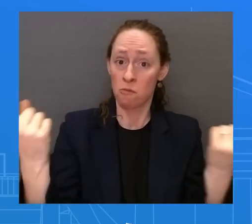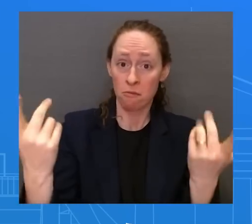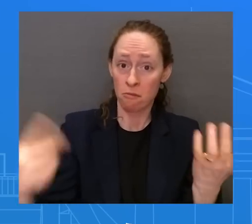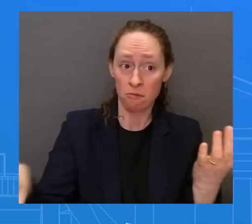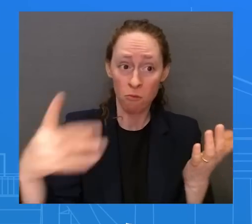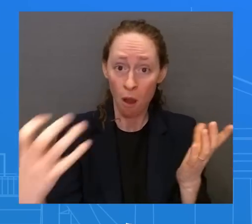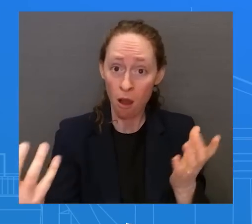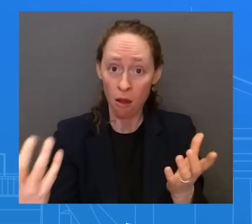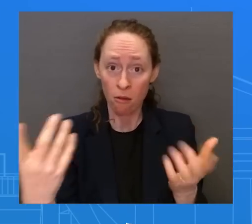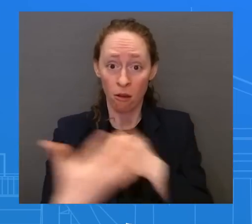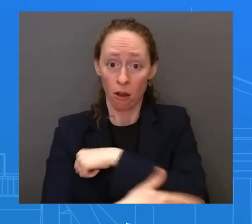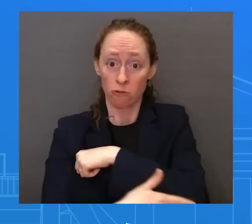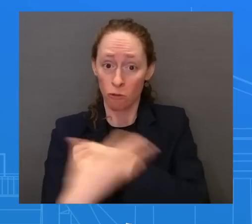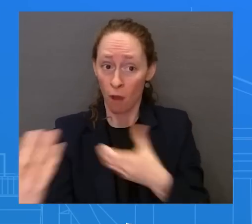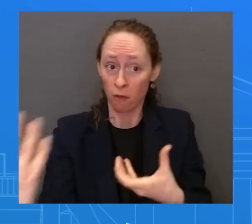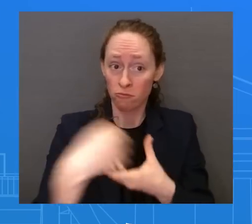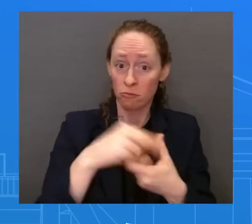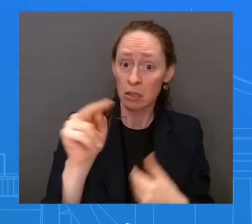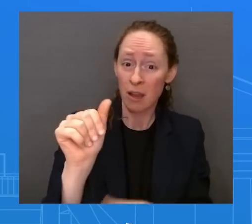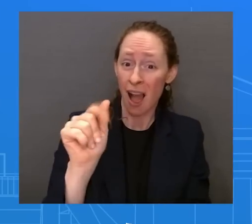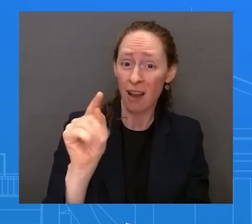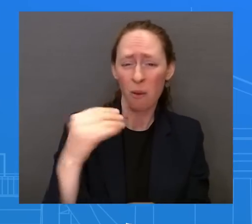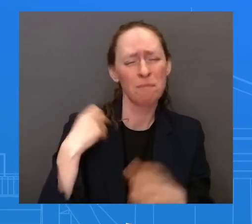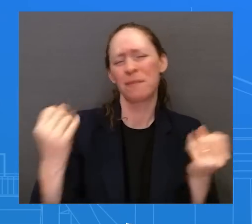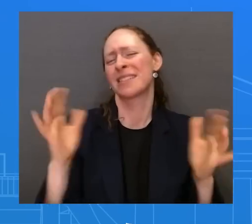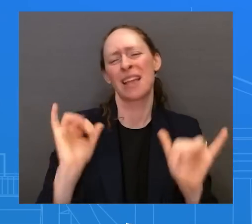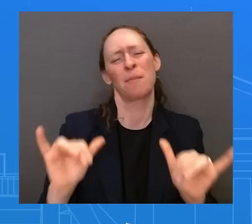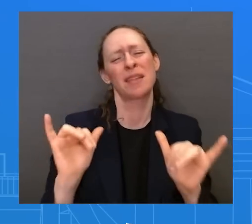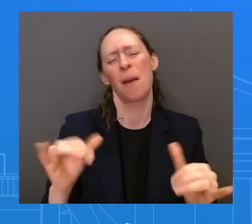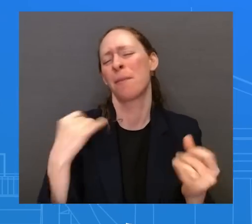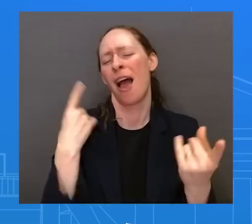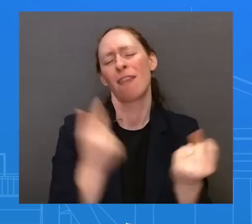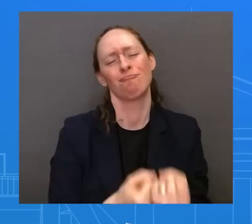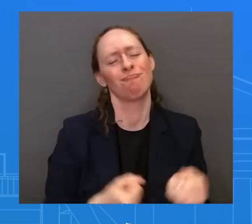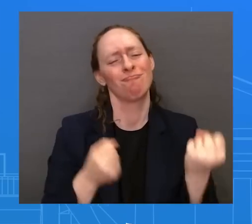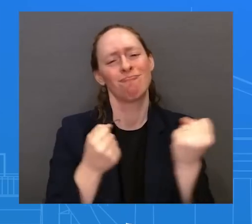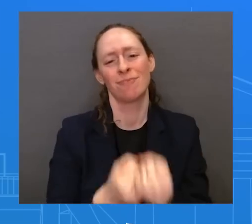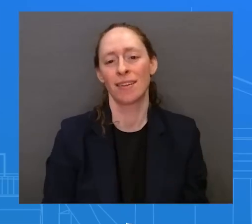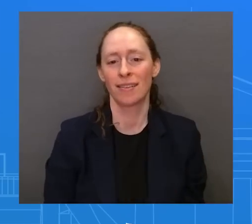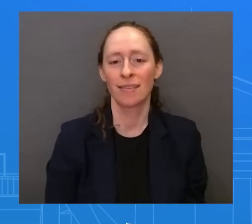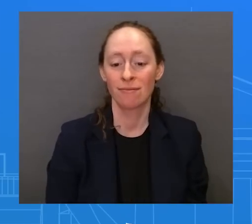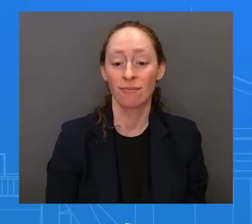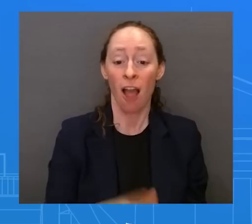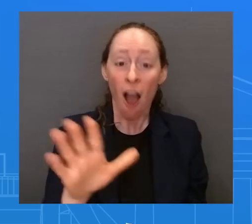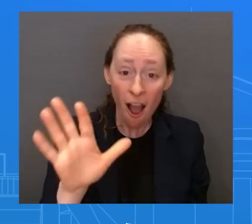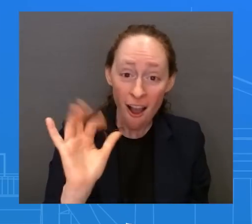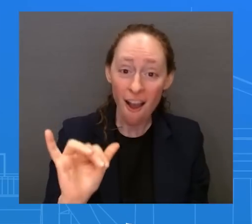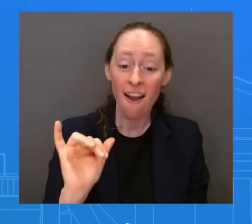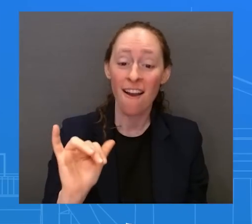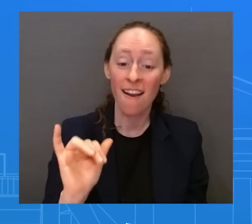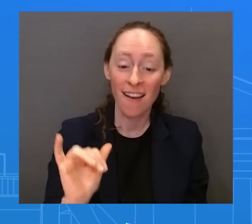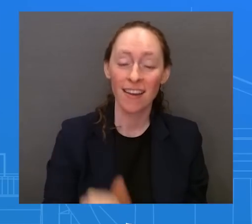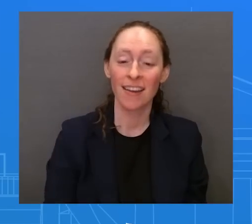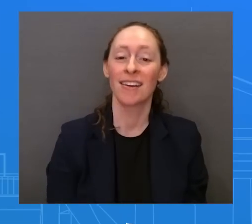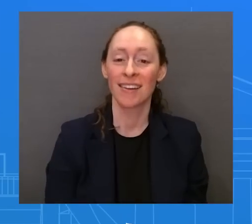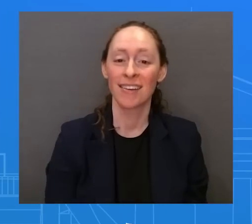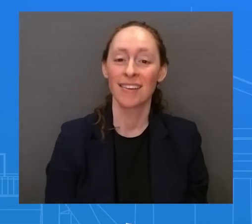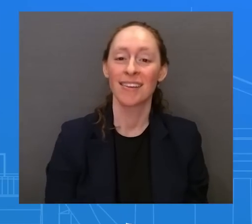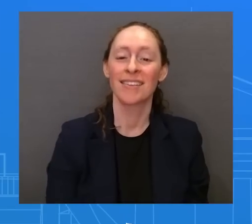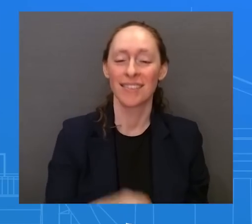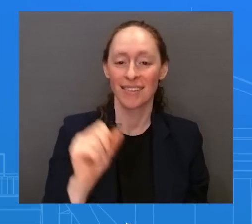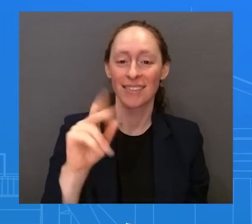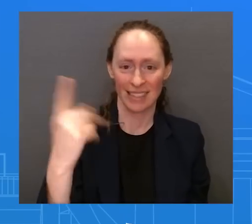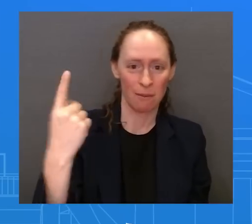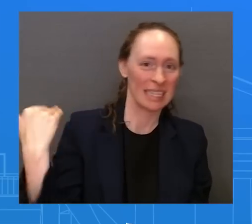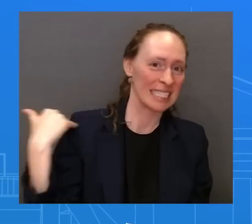there it's been it's been like this for decades now all right yeah okay I'm getting I'm getting the uh the pool here all right I'll see